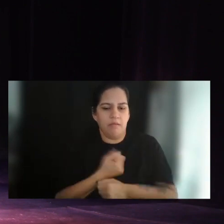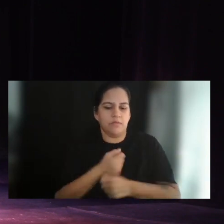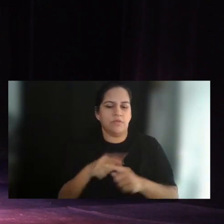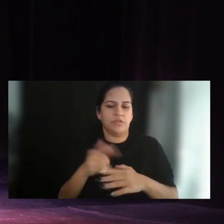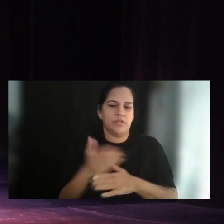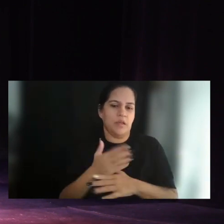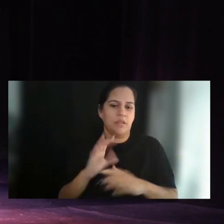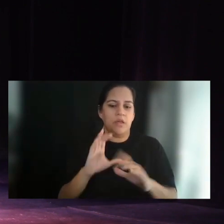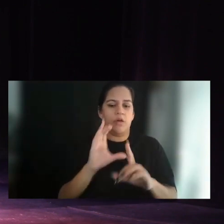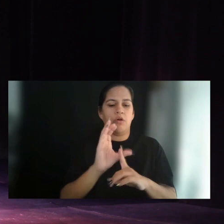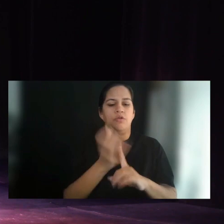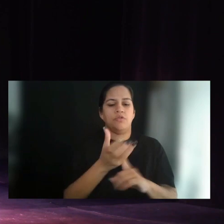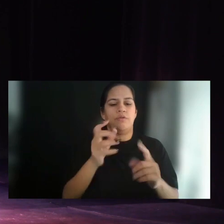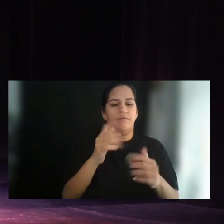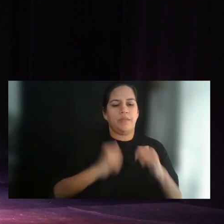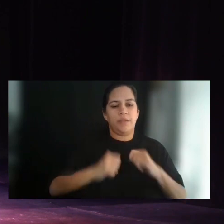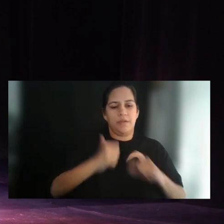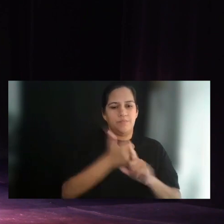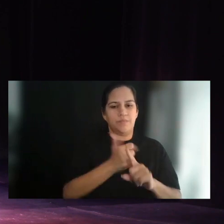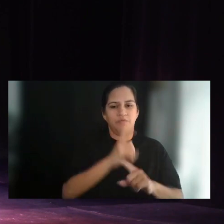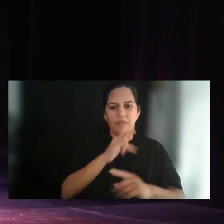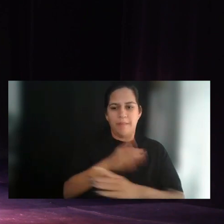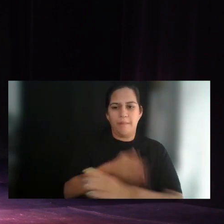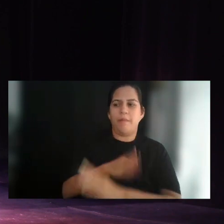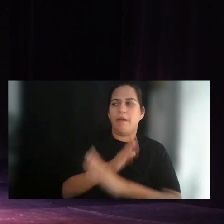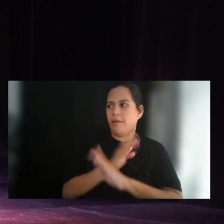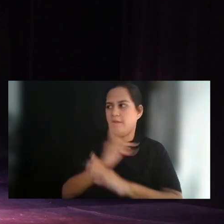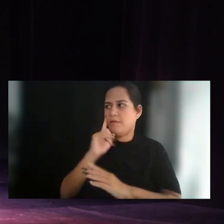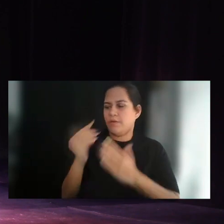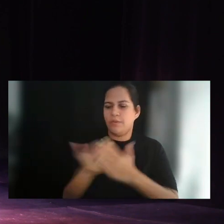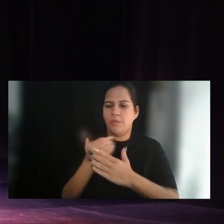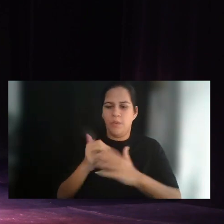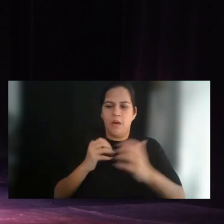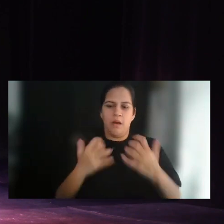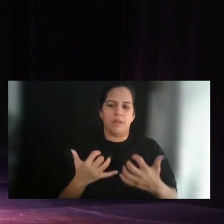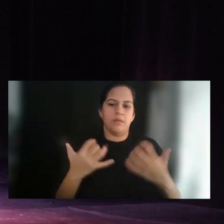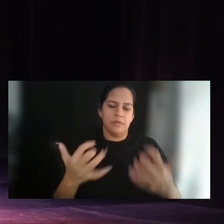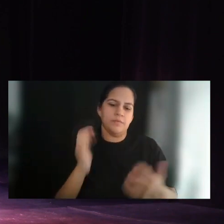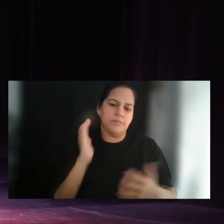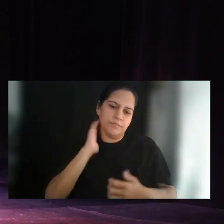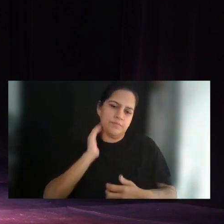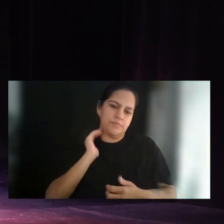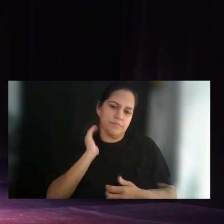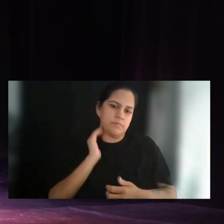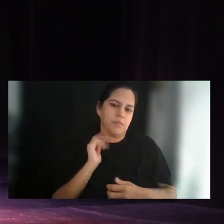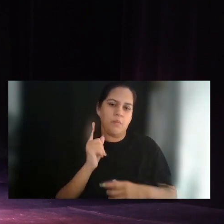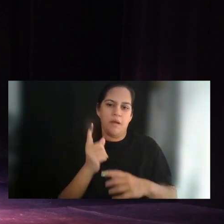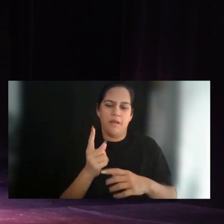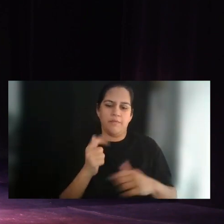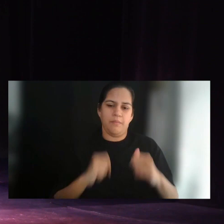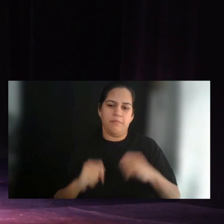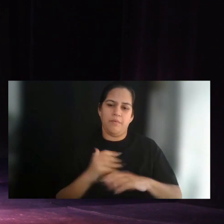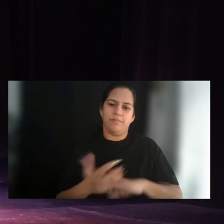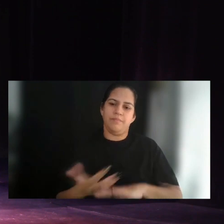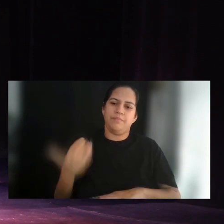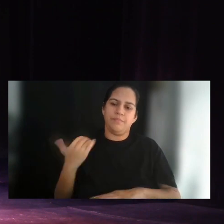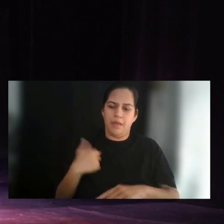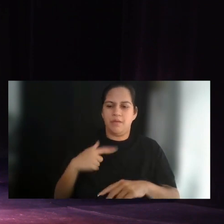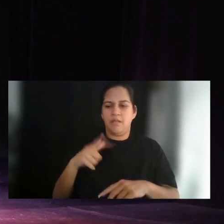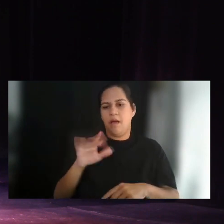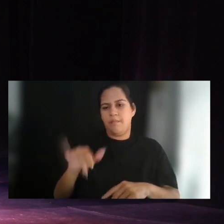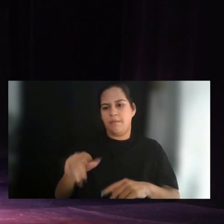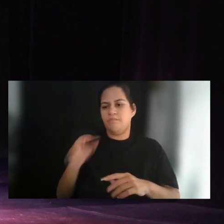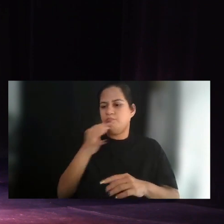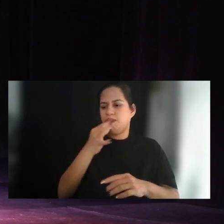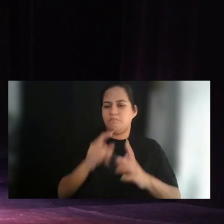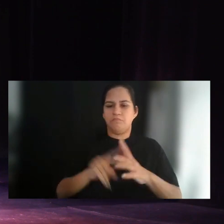be a real barrier for new audiences. So before one of the performances of Mahabharata, I was in the lobby and the show was about to start, and there was a little